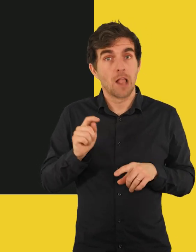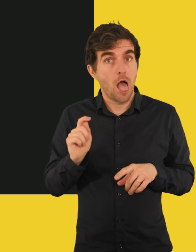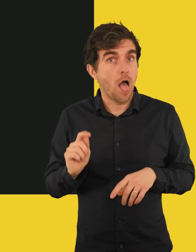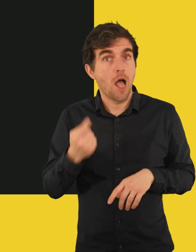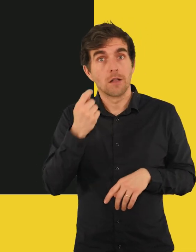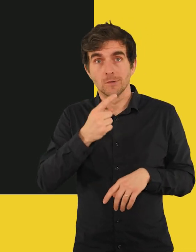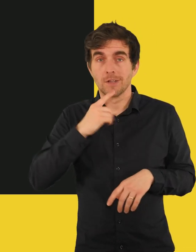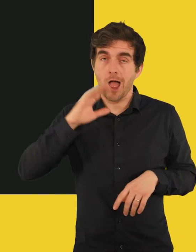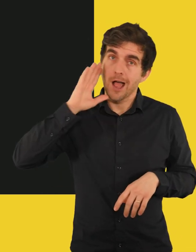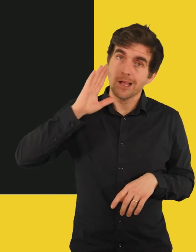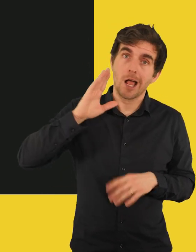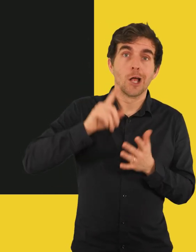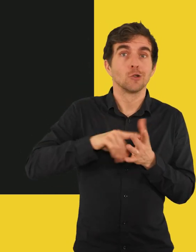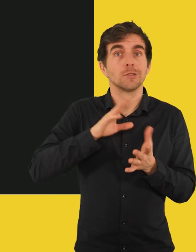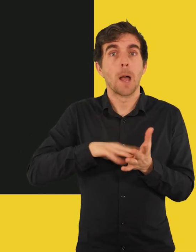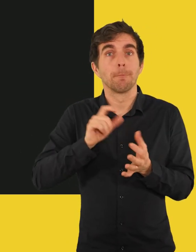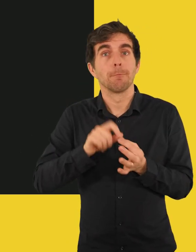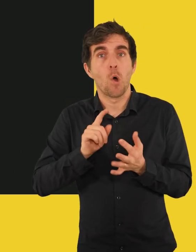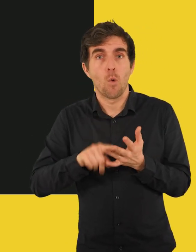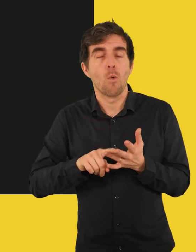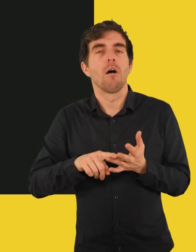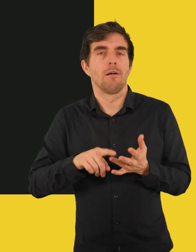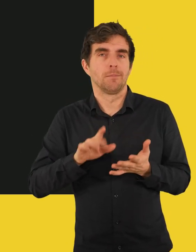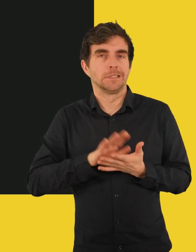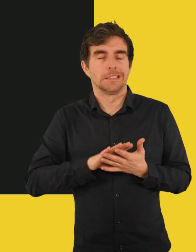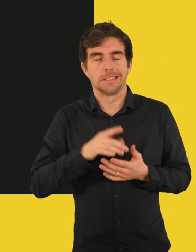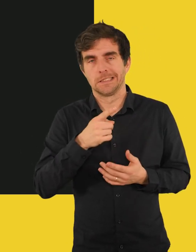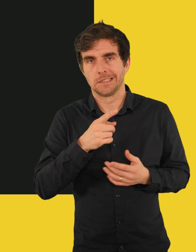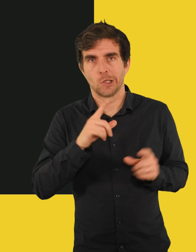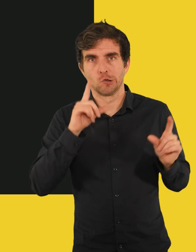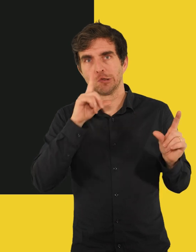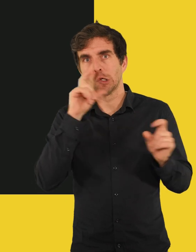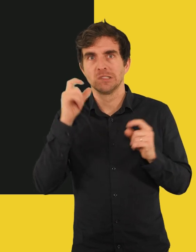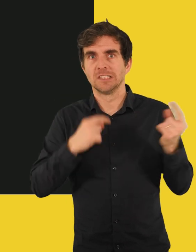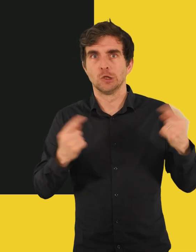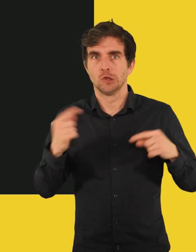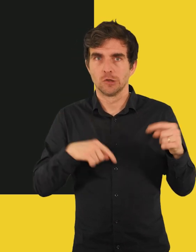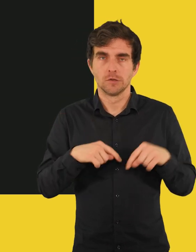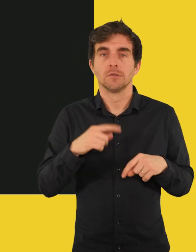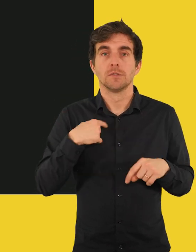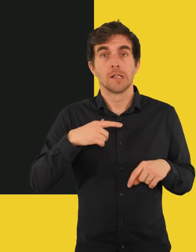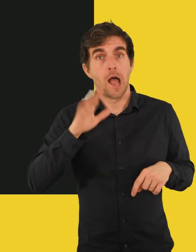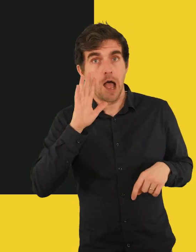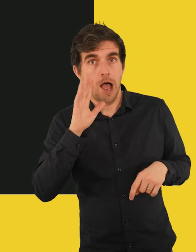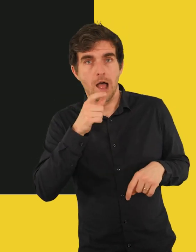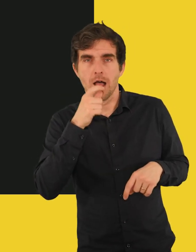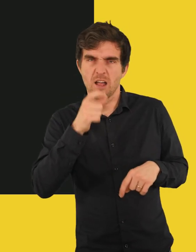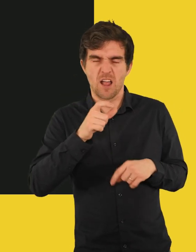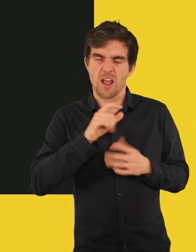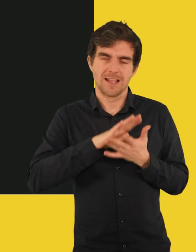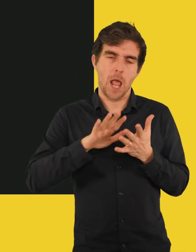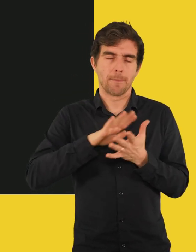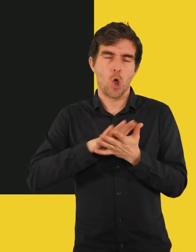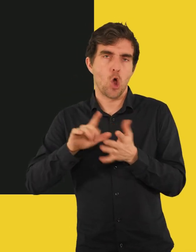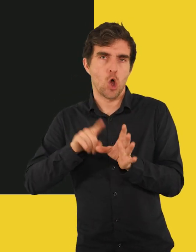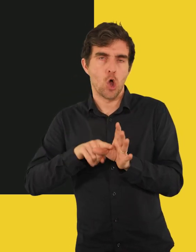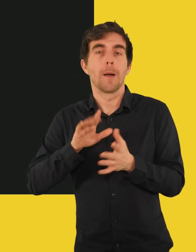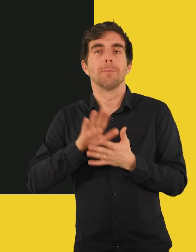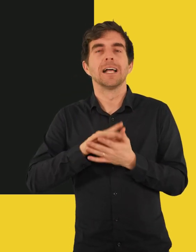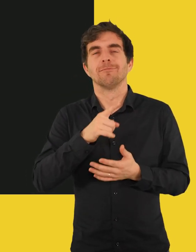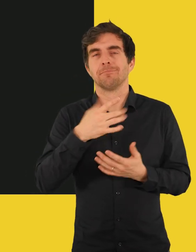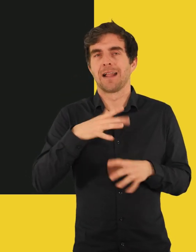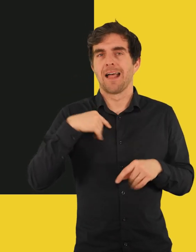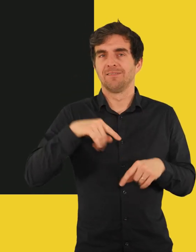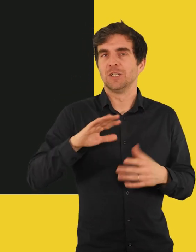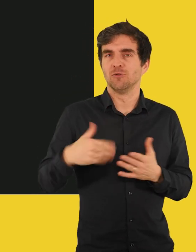you come to Kenya, when you say Jumbo, we know that you're a tourist, and when you say habari yako, we know at least you have been in Kenya